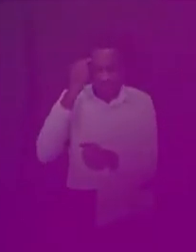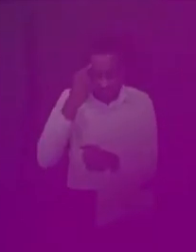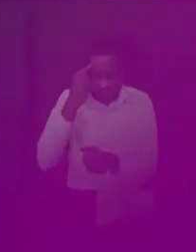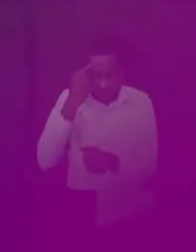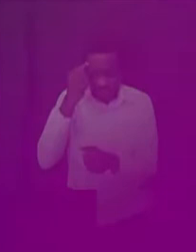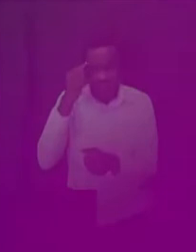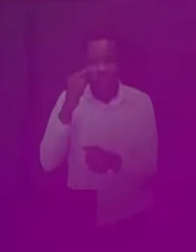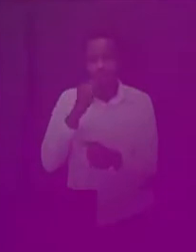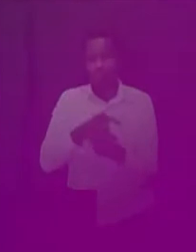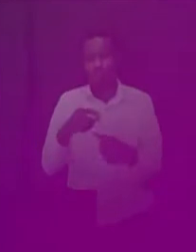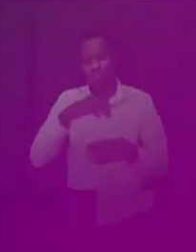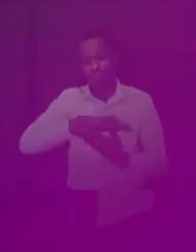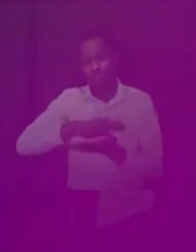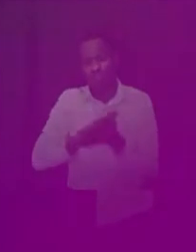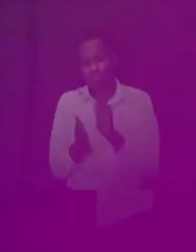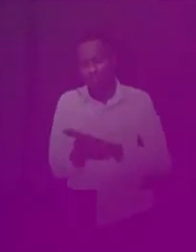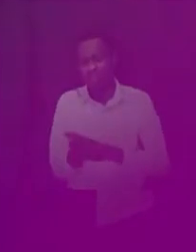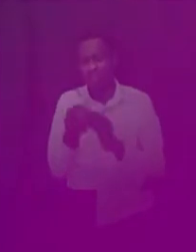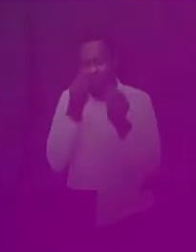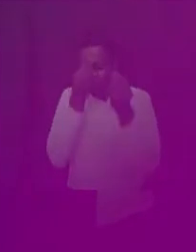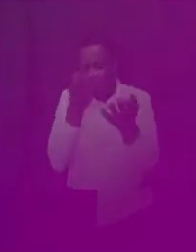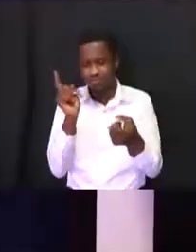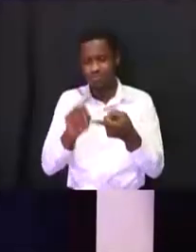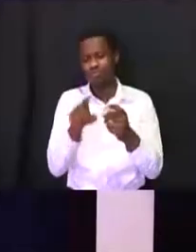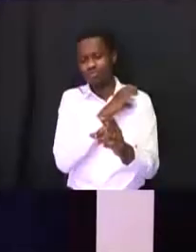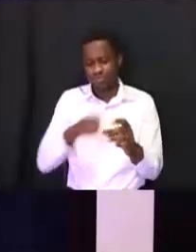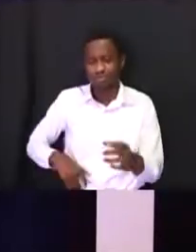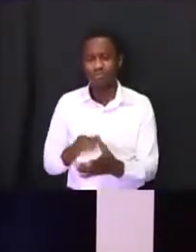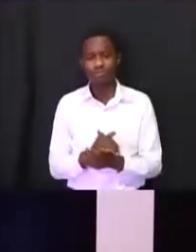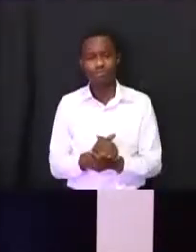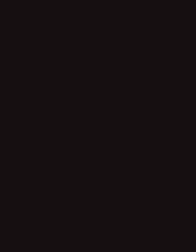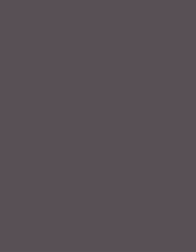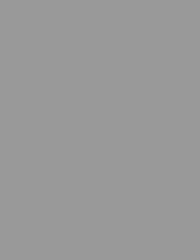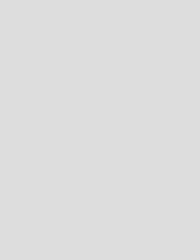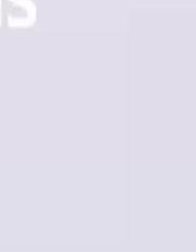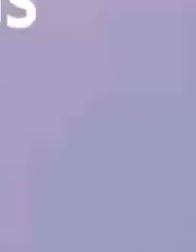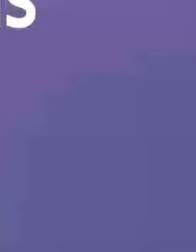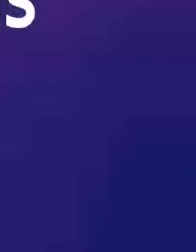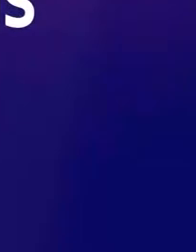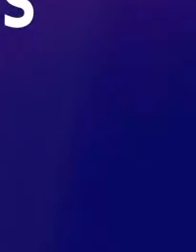how powerful Christianity is.